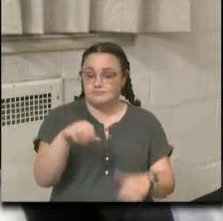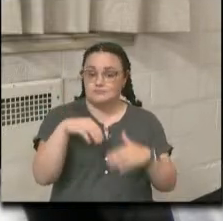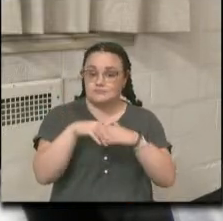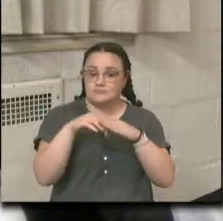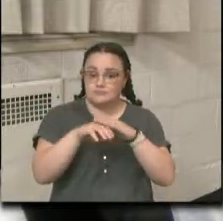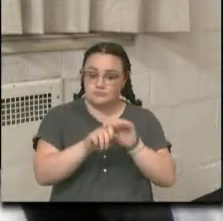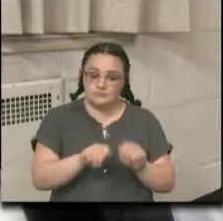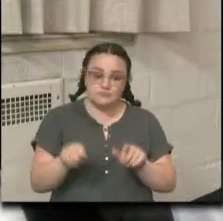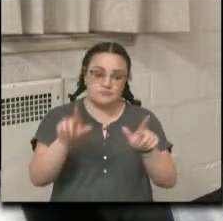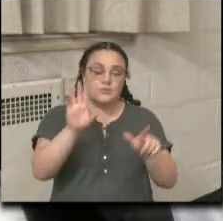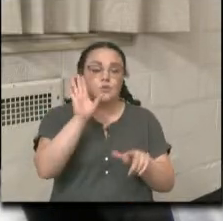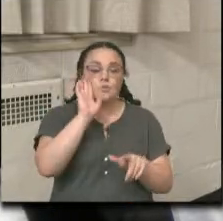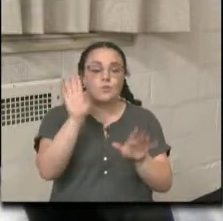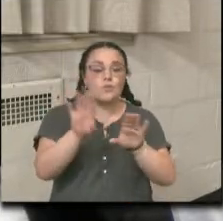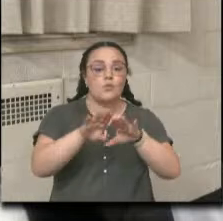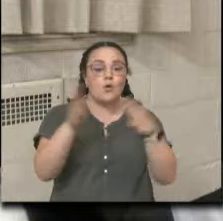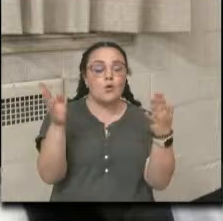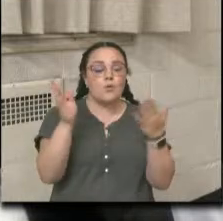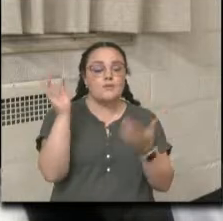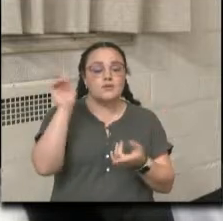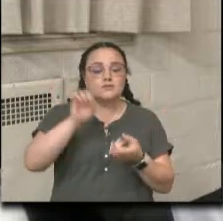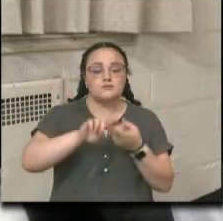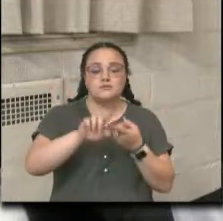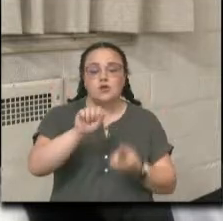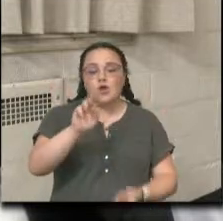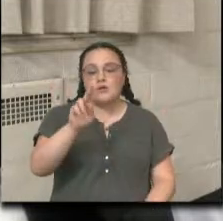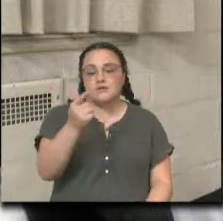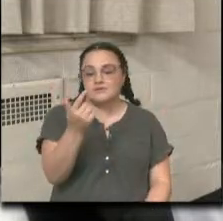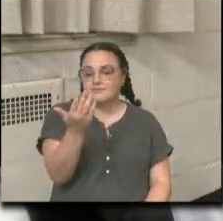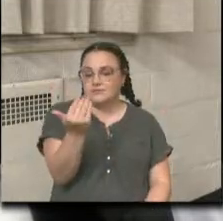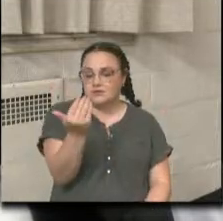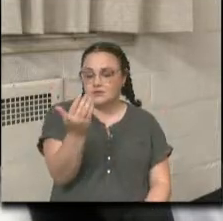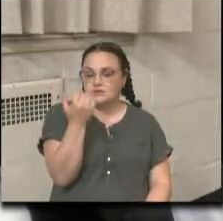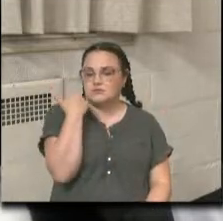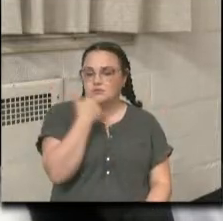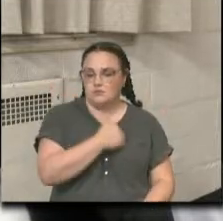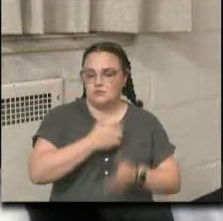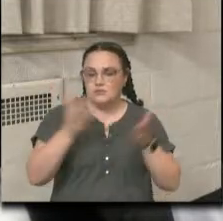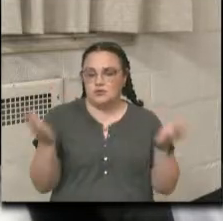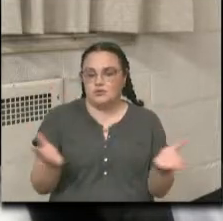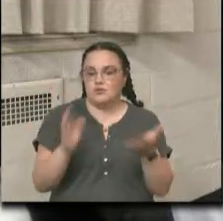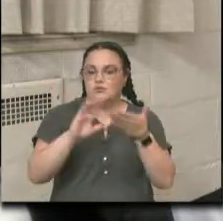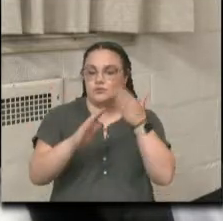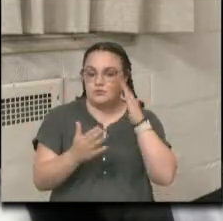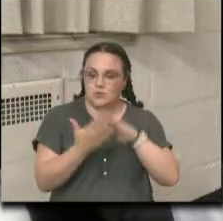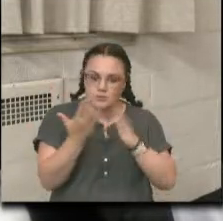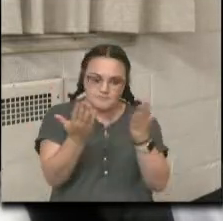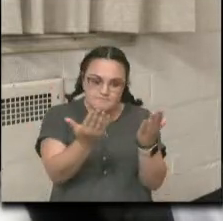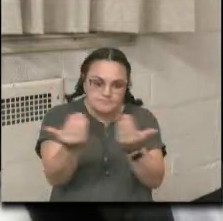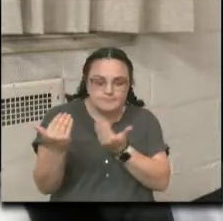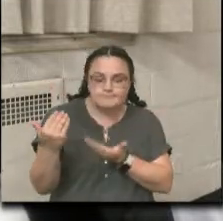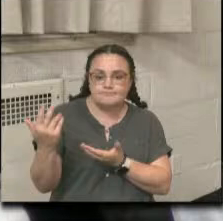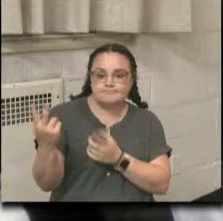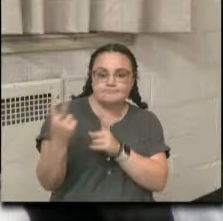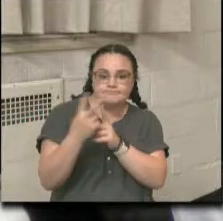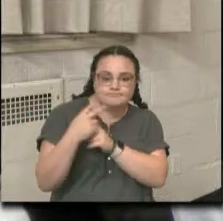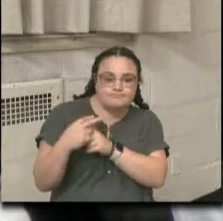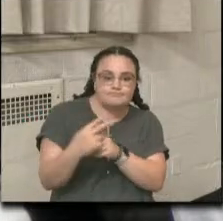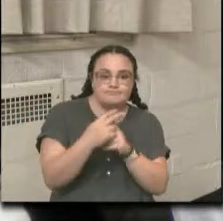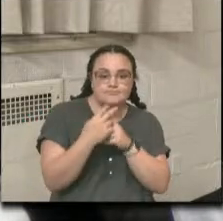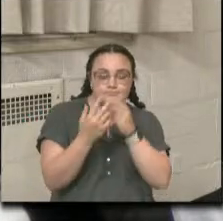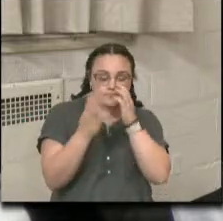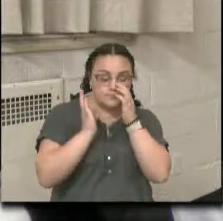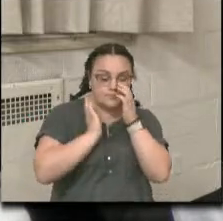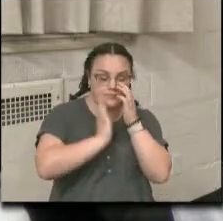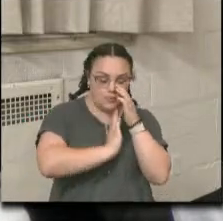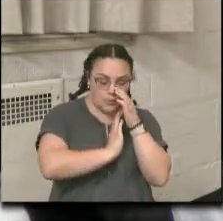be open until August 15th, so we're encouraging community members to apply. Board members